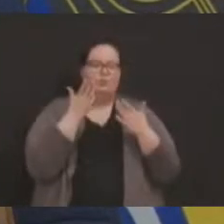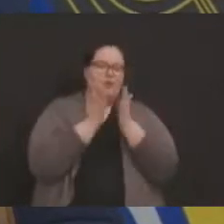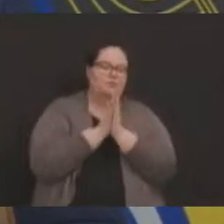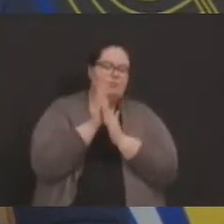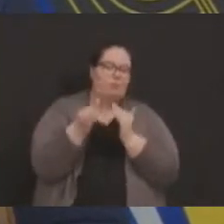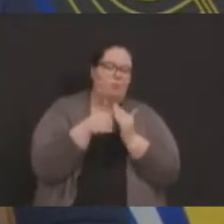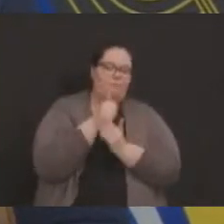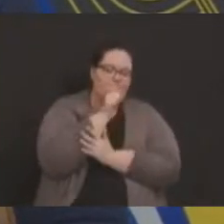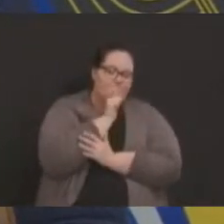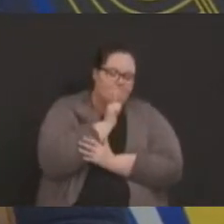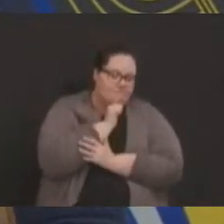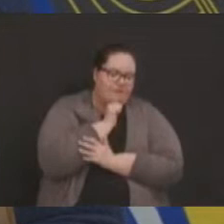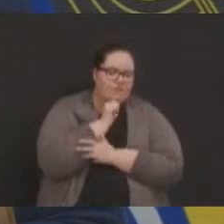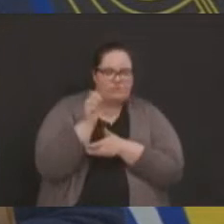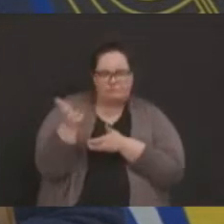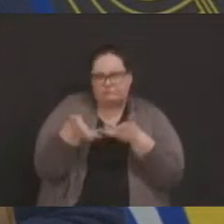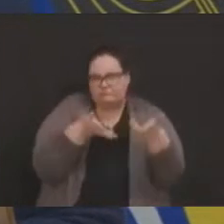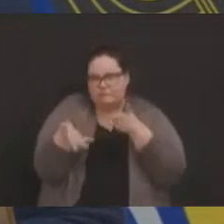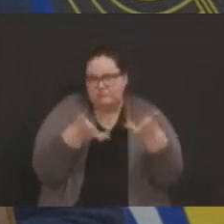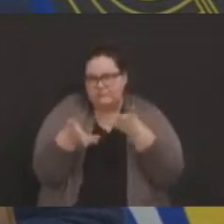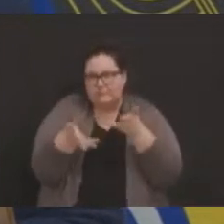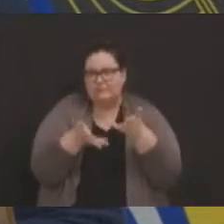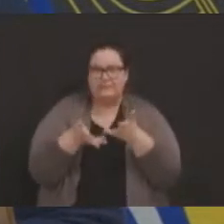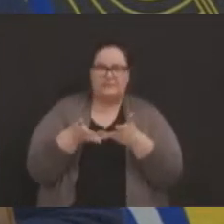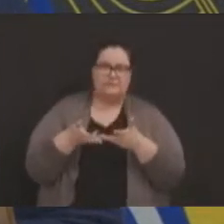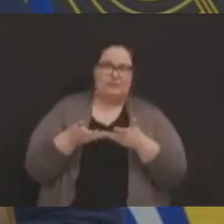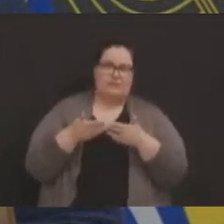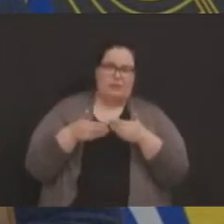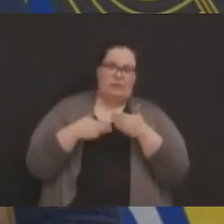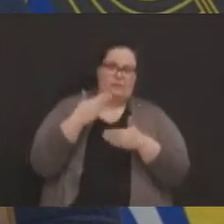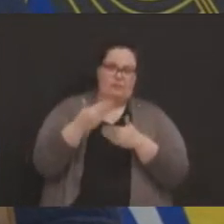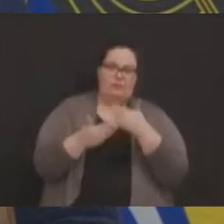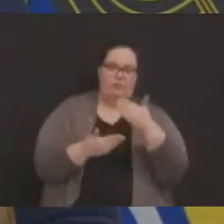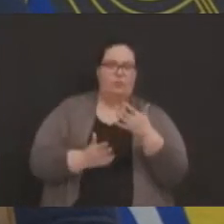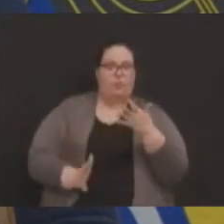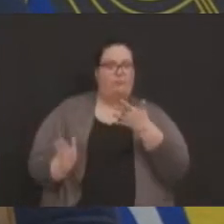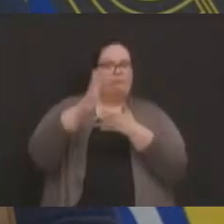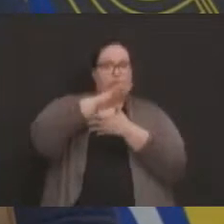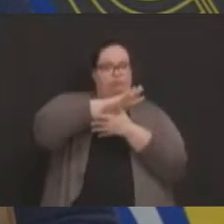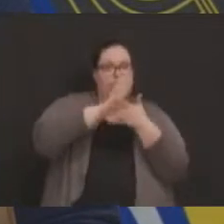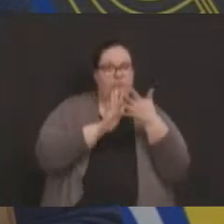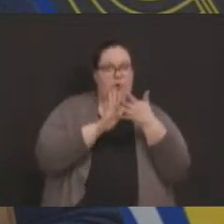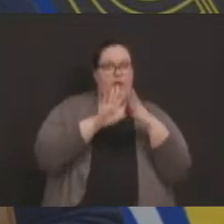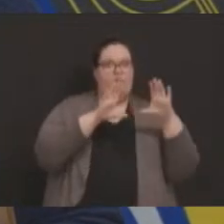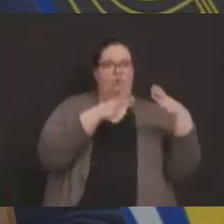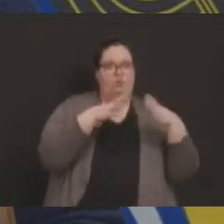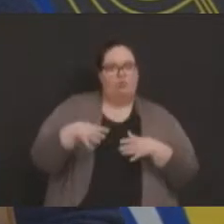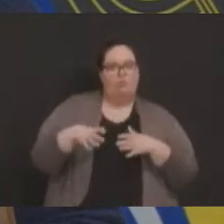don't have enough vaccinations to give on a daily basis.